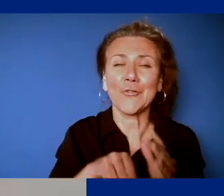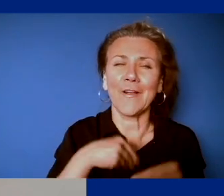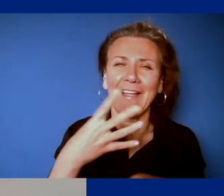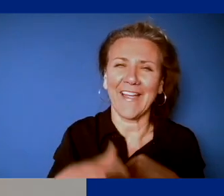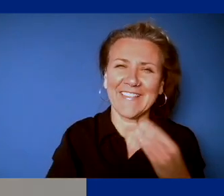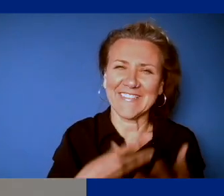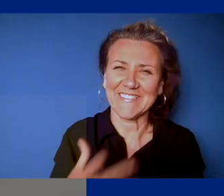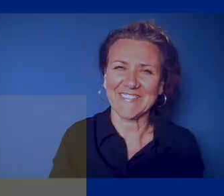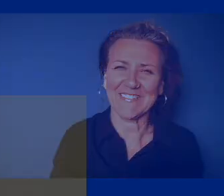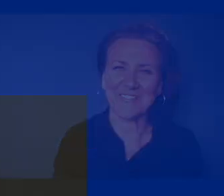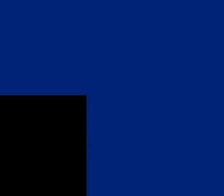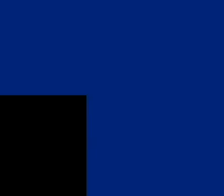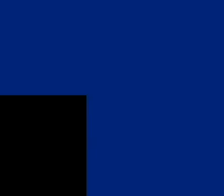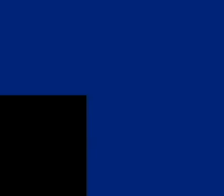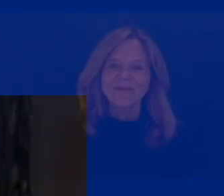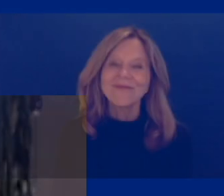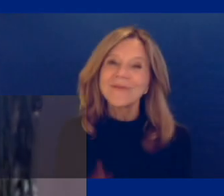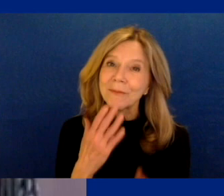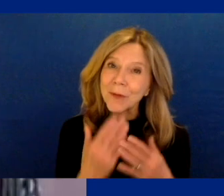and kindness.